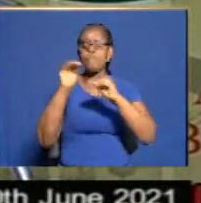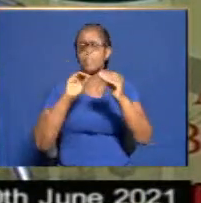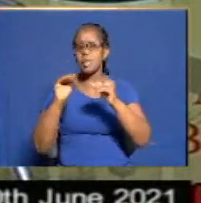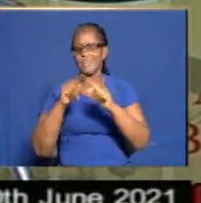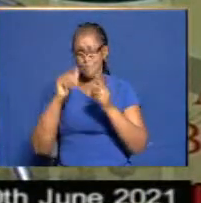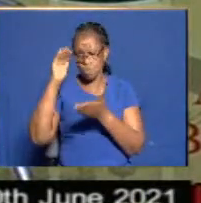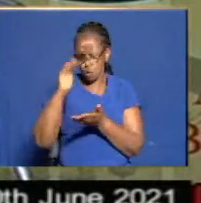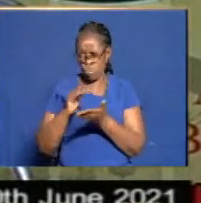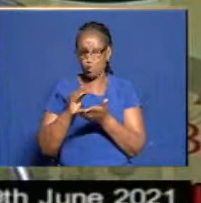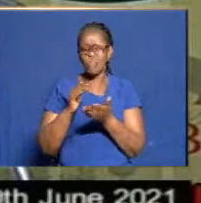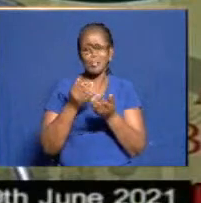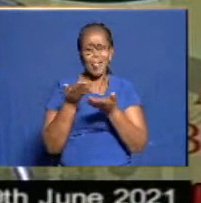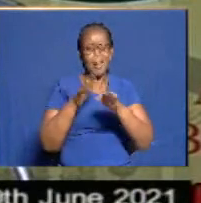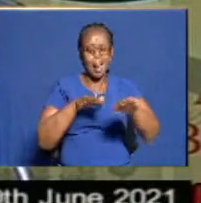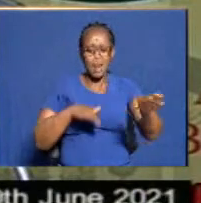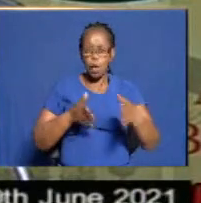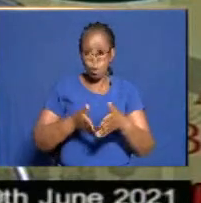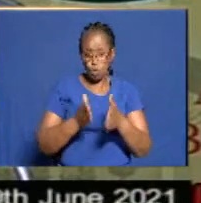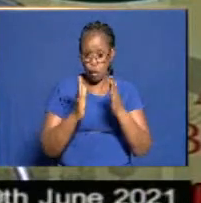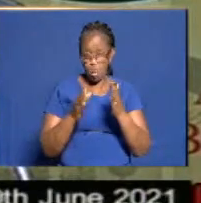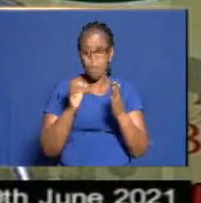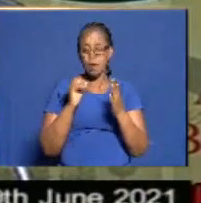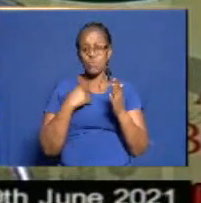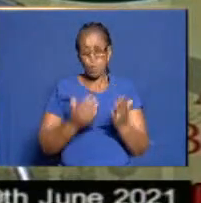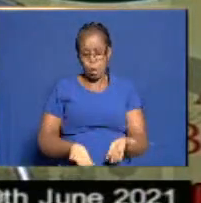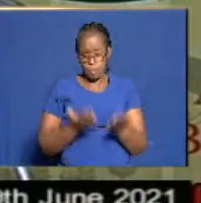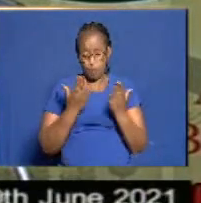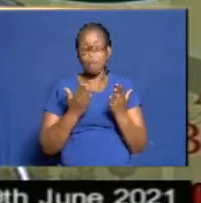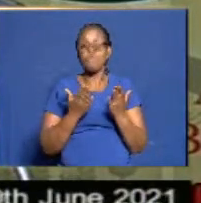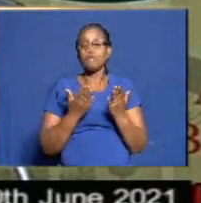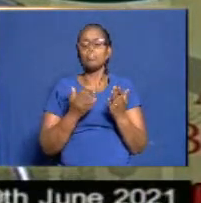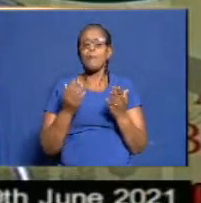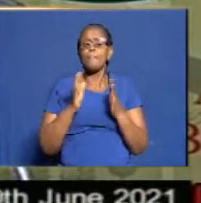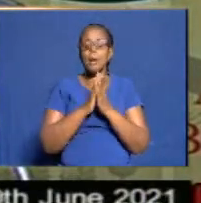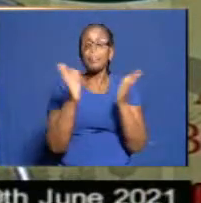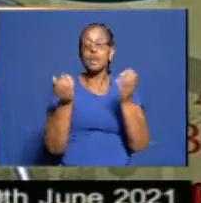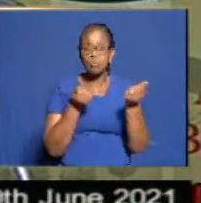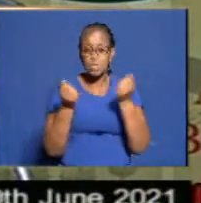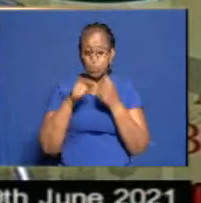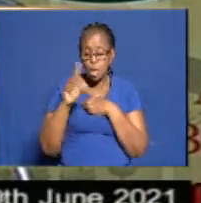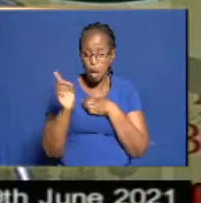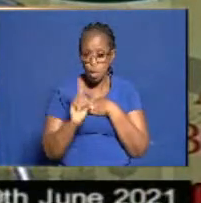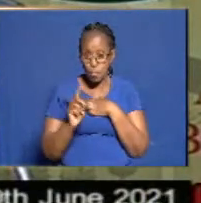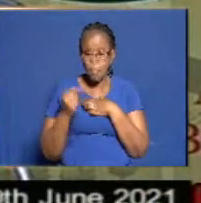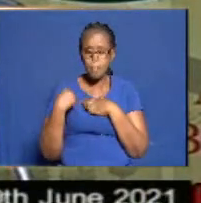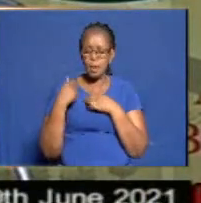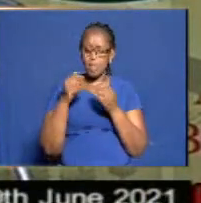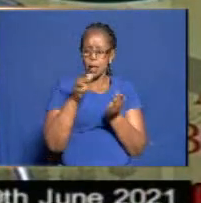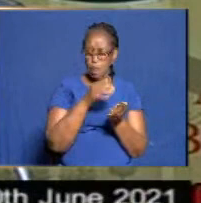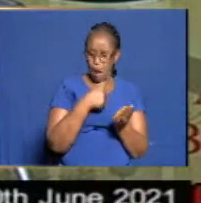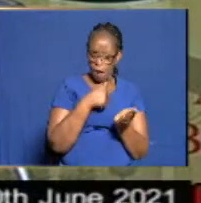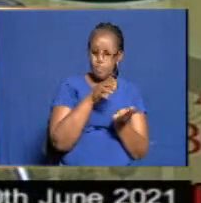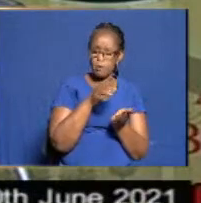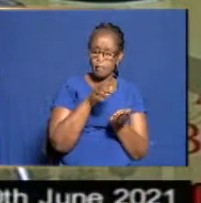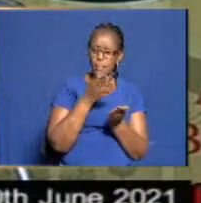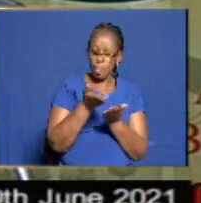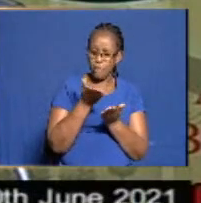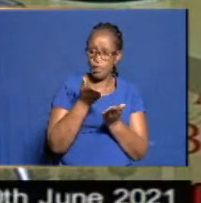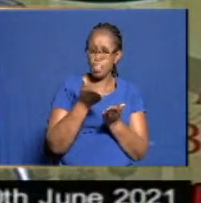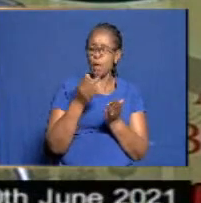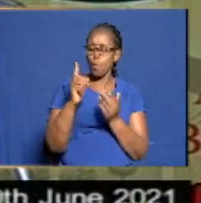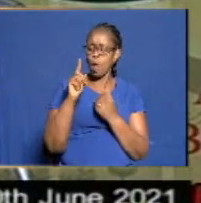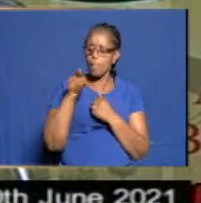continue improving public transport within the Nairobi metropolitan area, I have set aside Kenya shilling